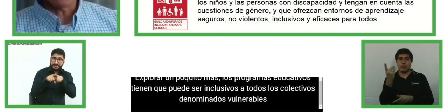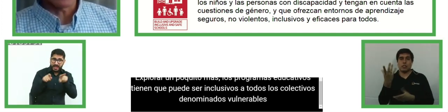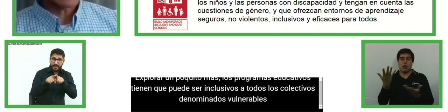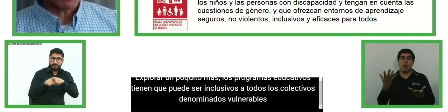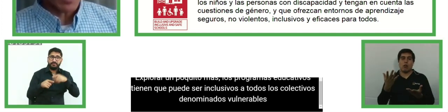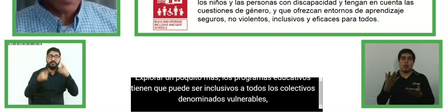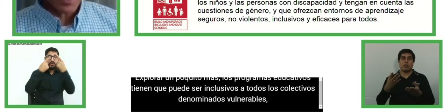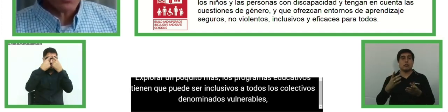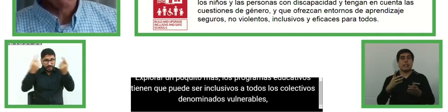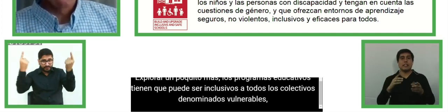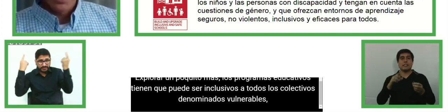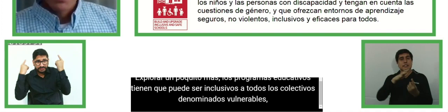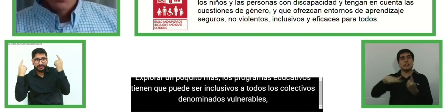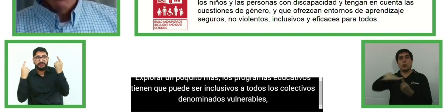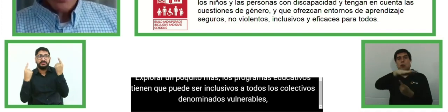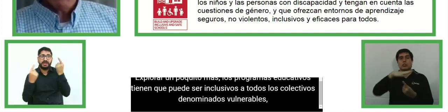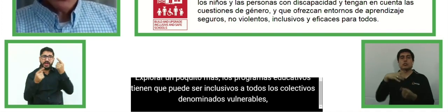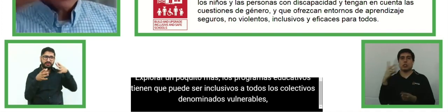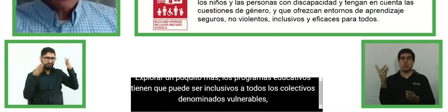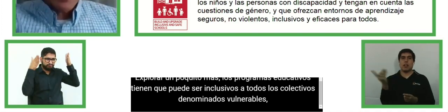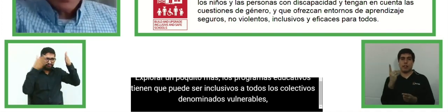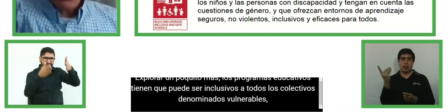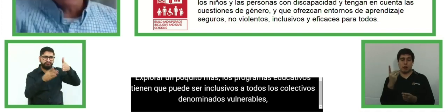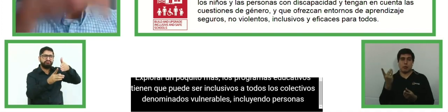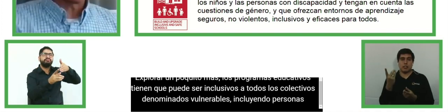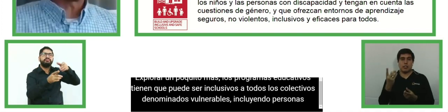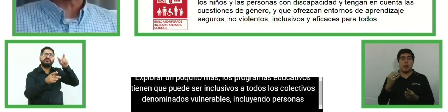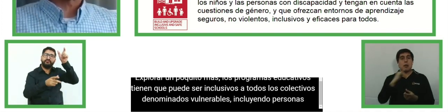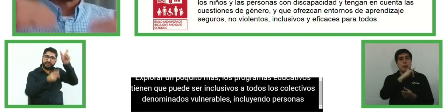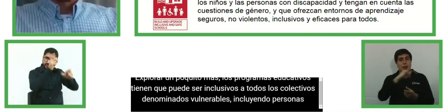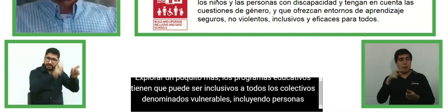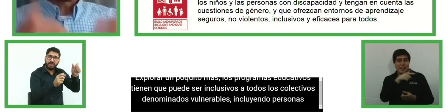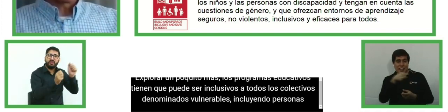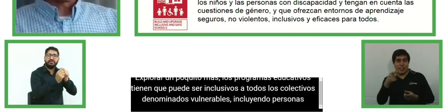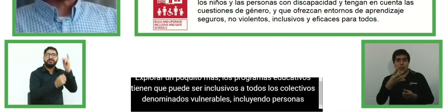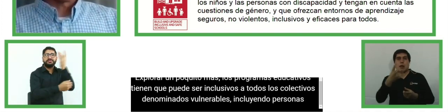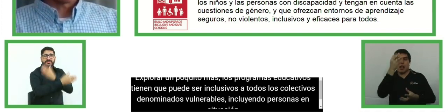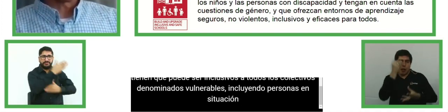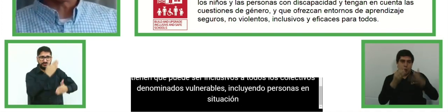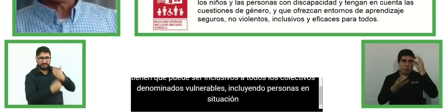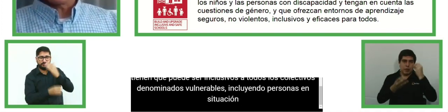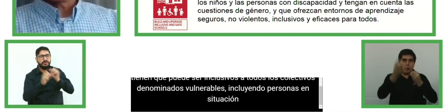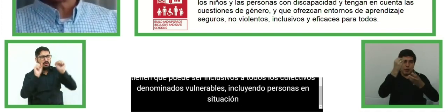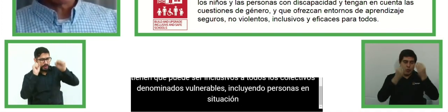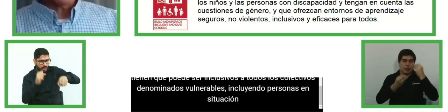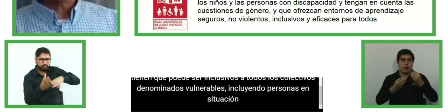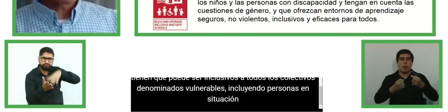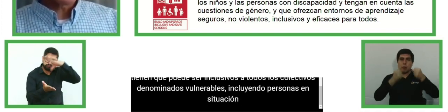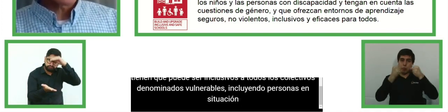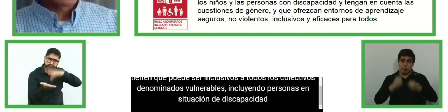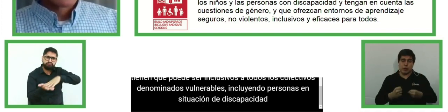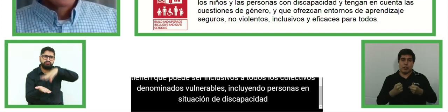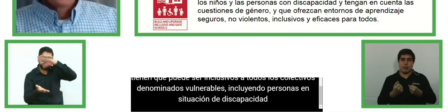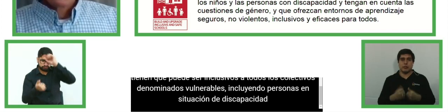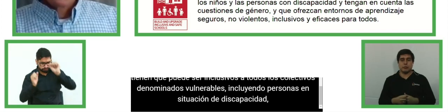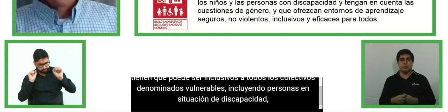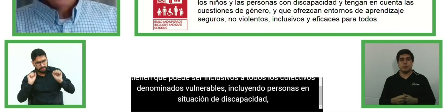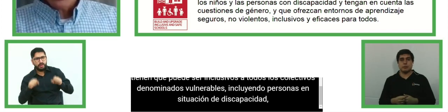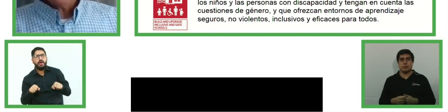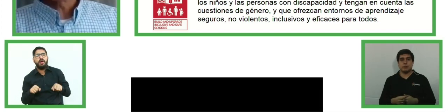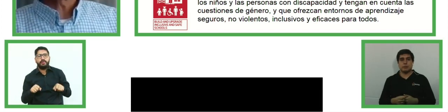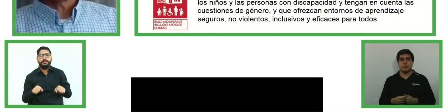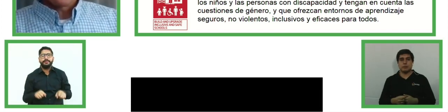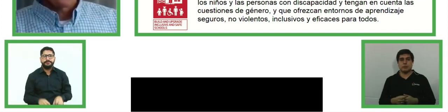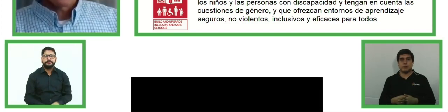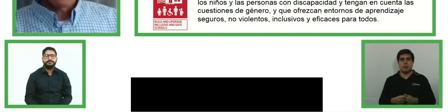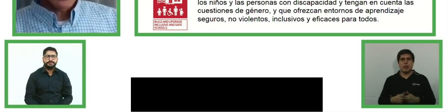so that they can access to the different educational levels. And for this, we need, of course,